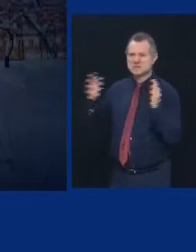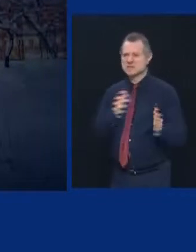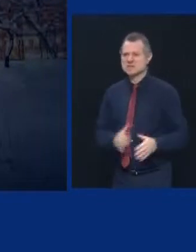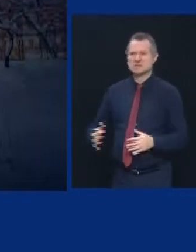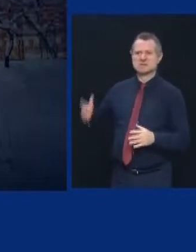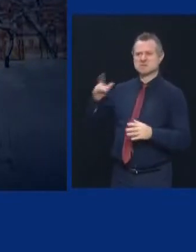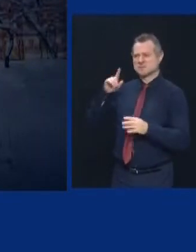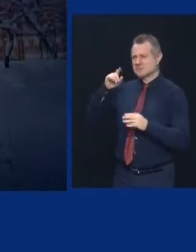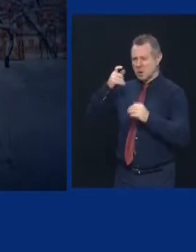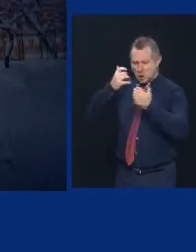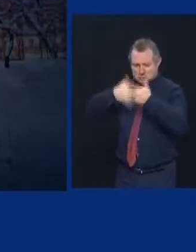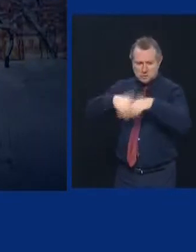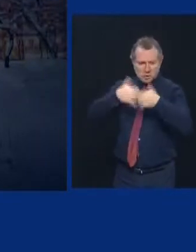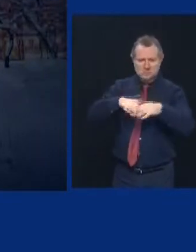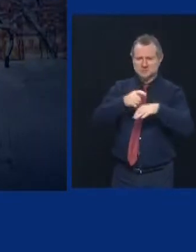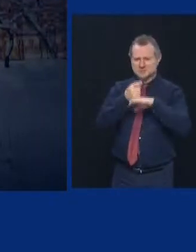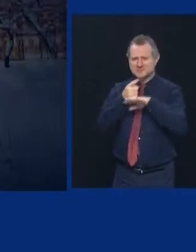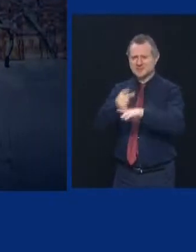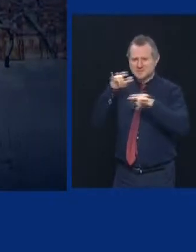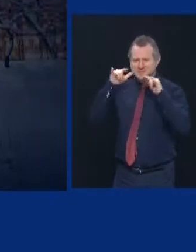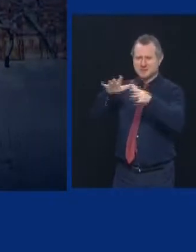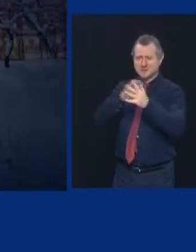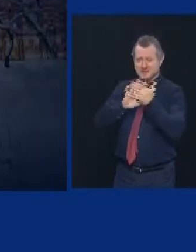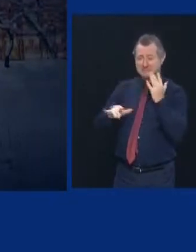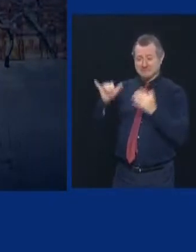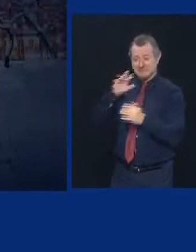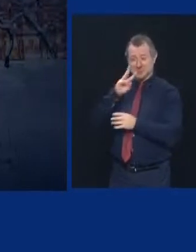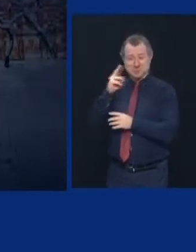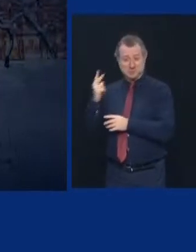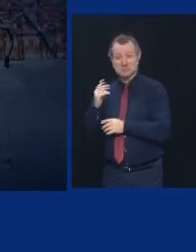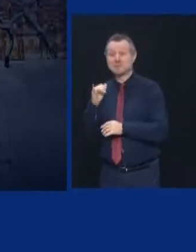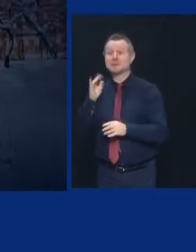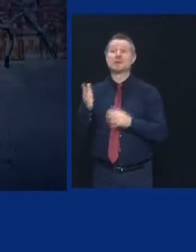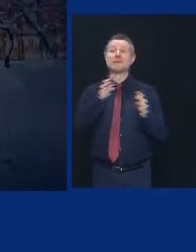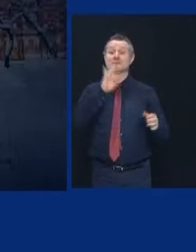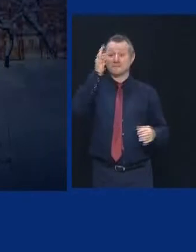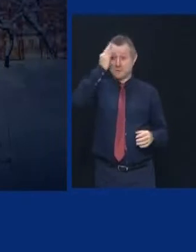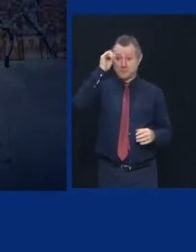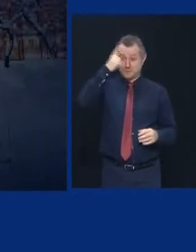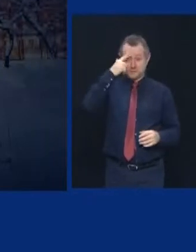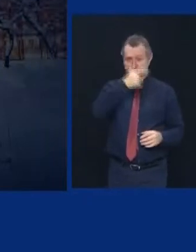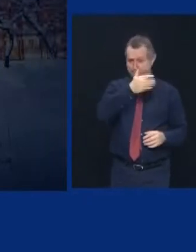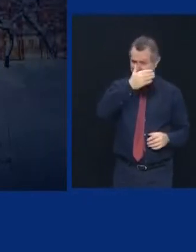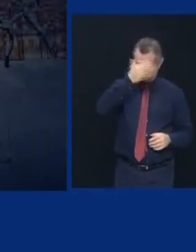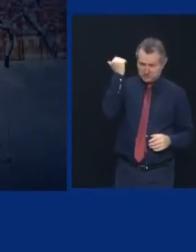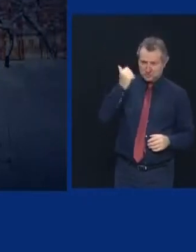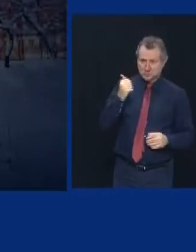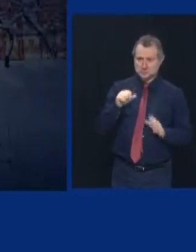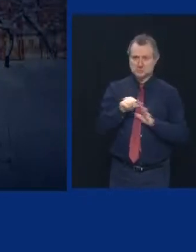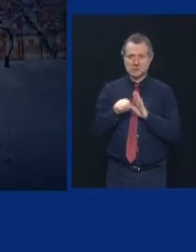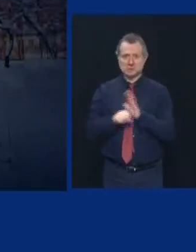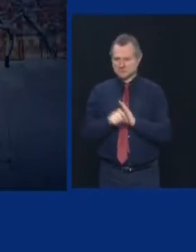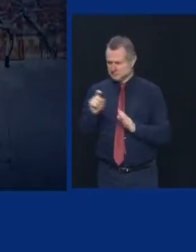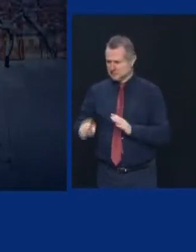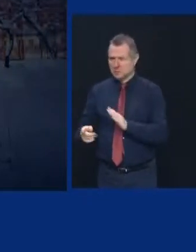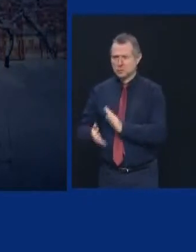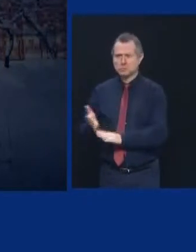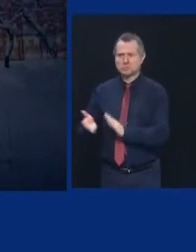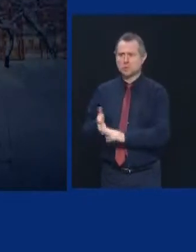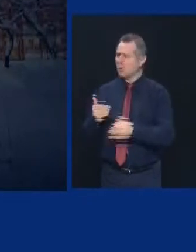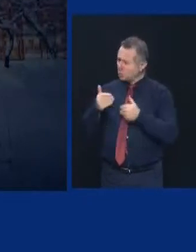that government actually has to operate. Okay, go do testing, but there are no tests.